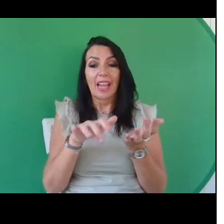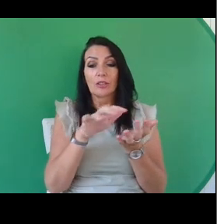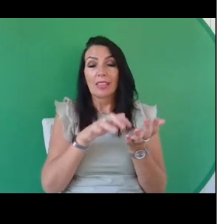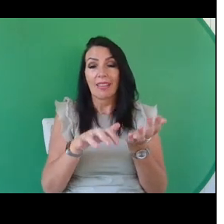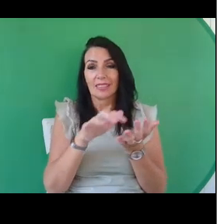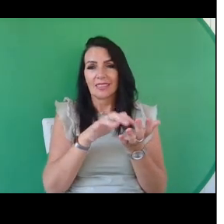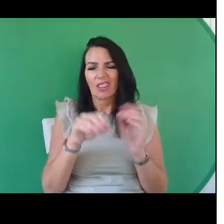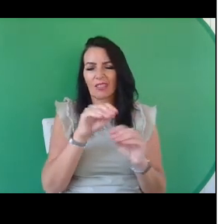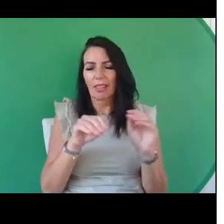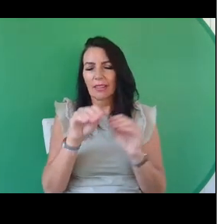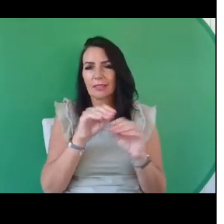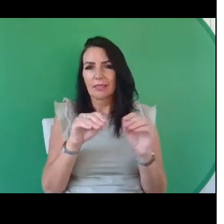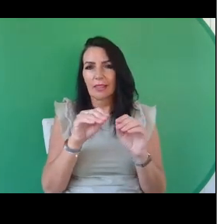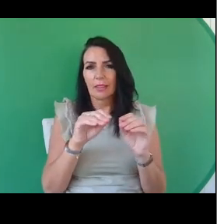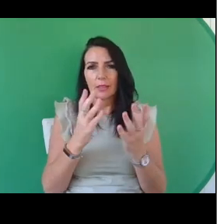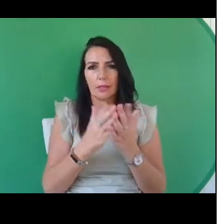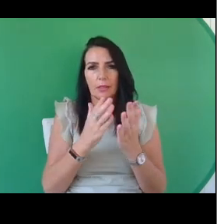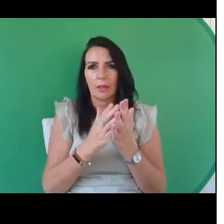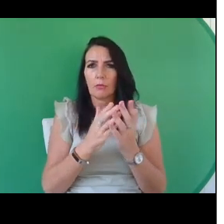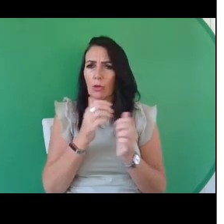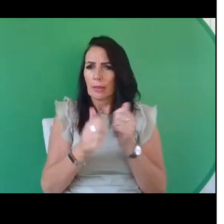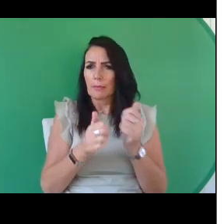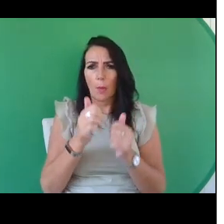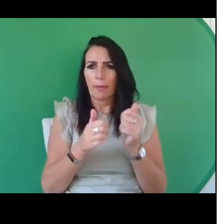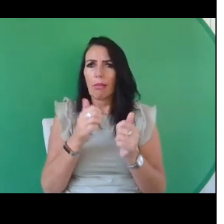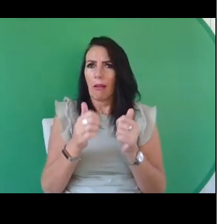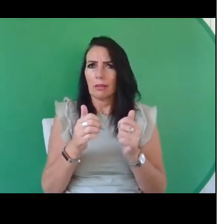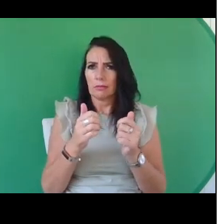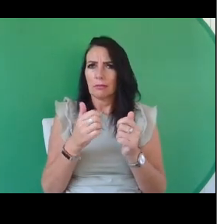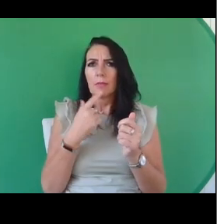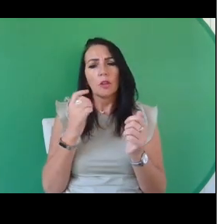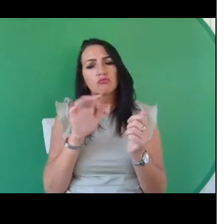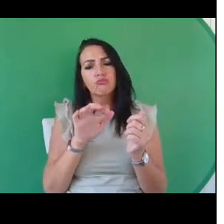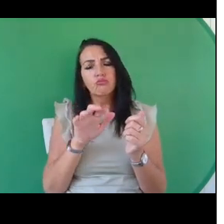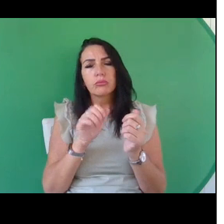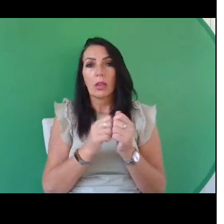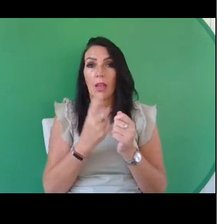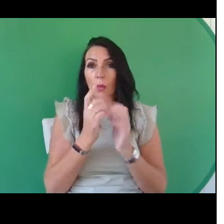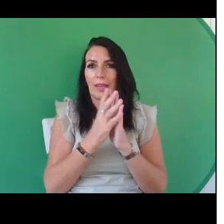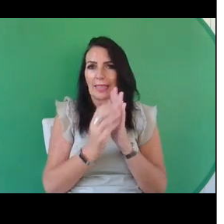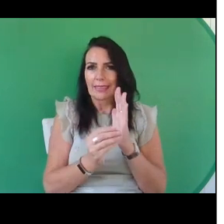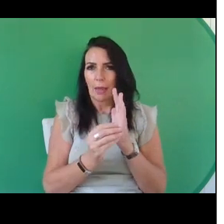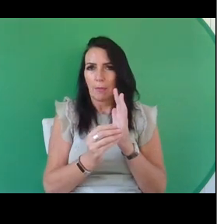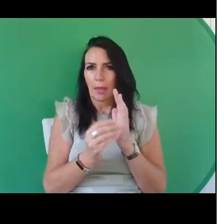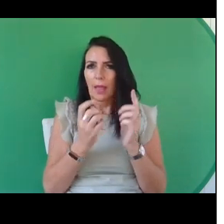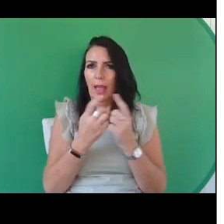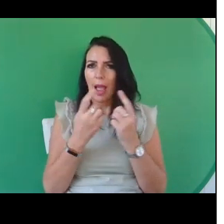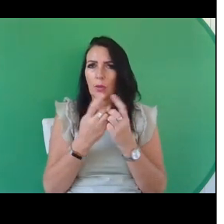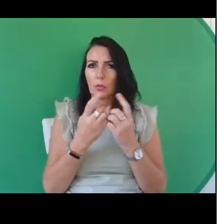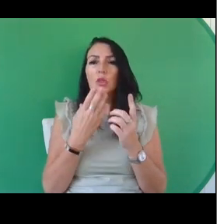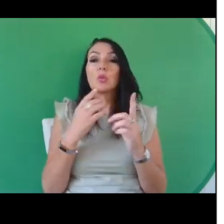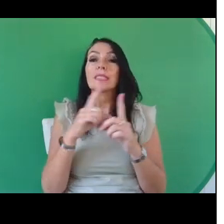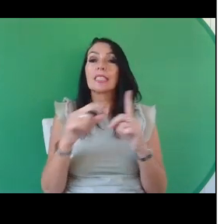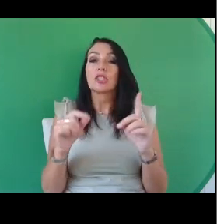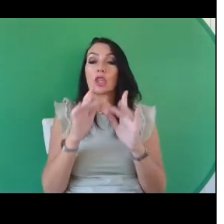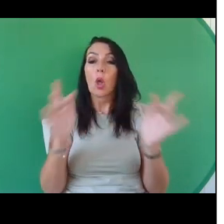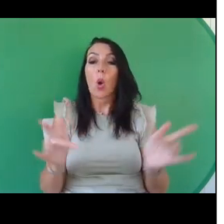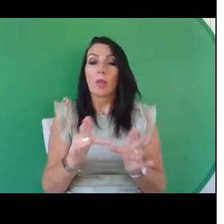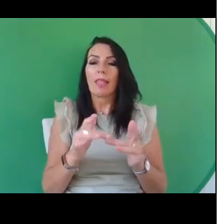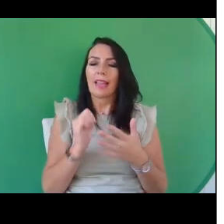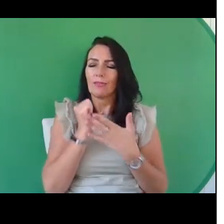calculator has consistently been our most popular page. This is just one example of how we are harnessing digital tools to tailor our